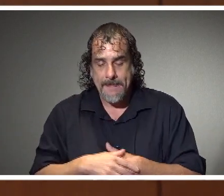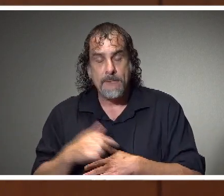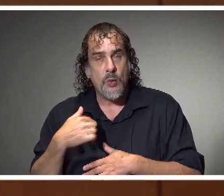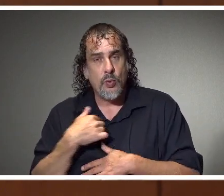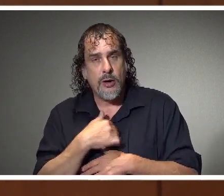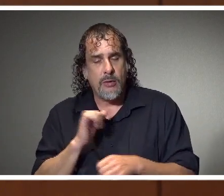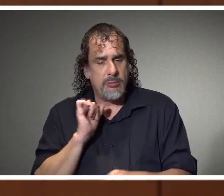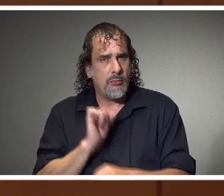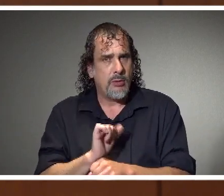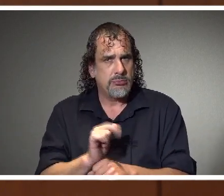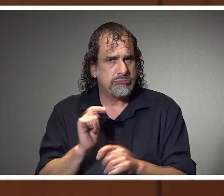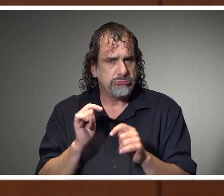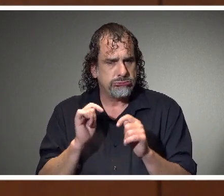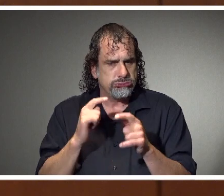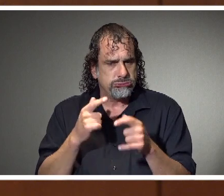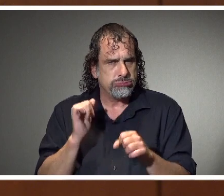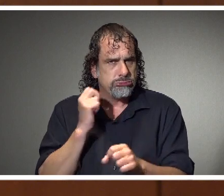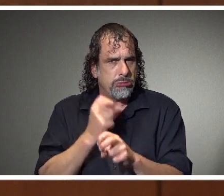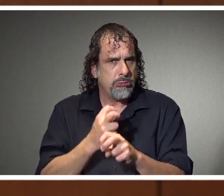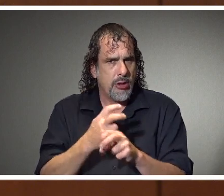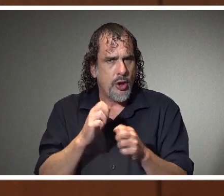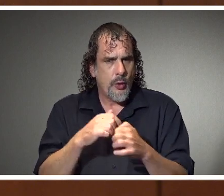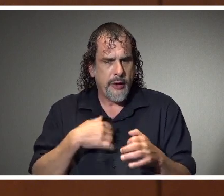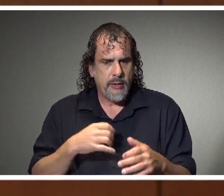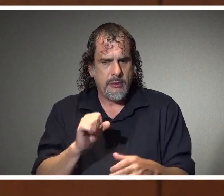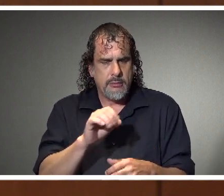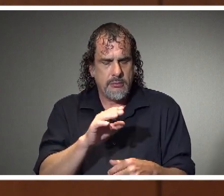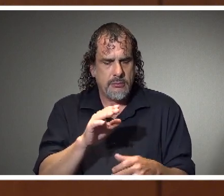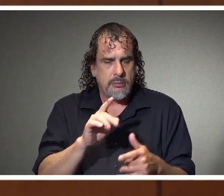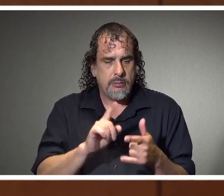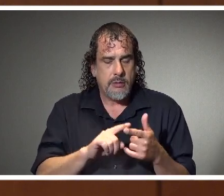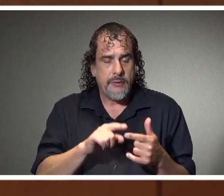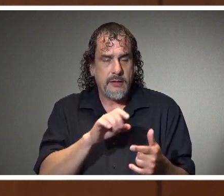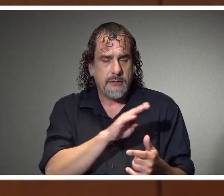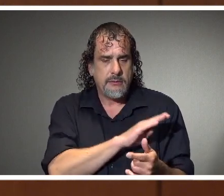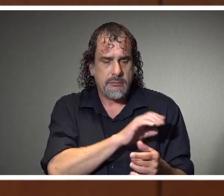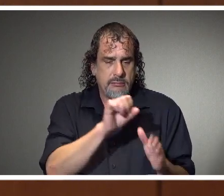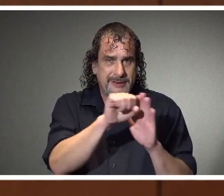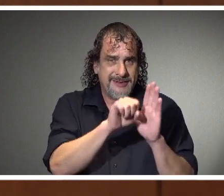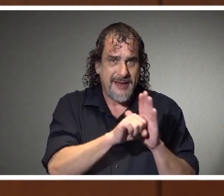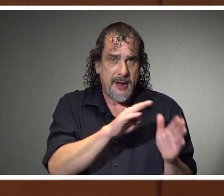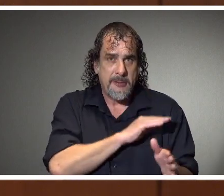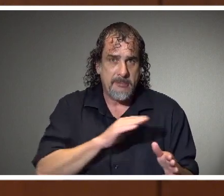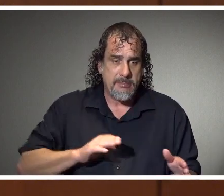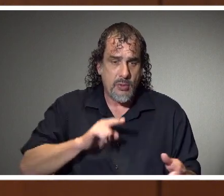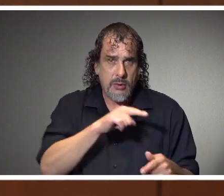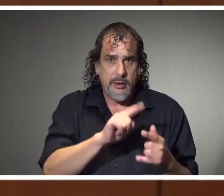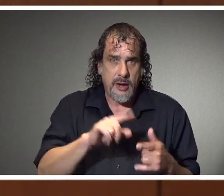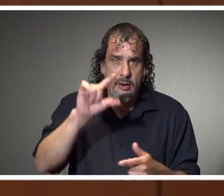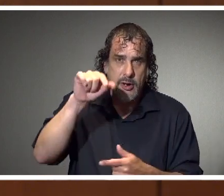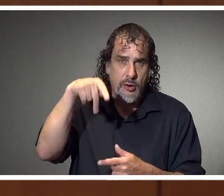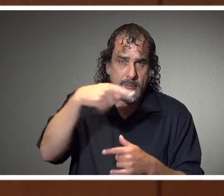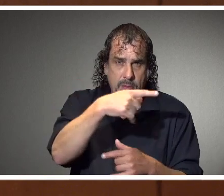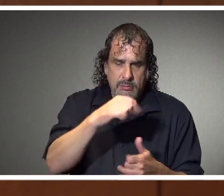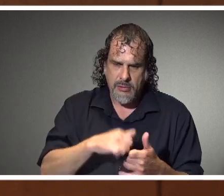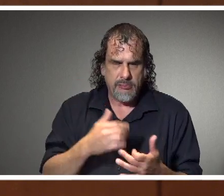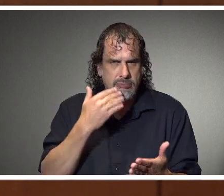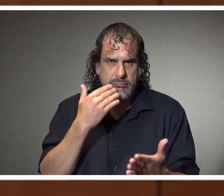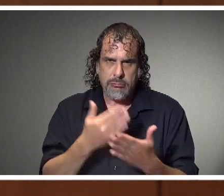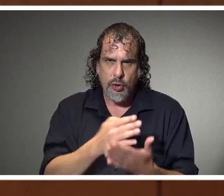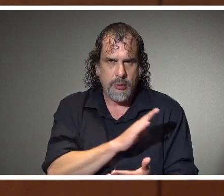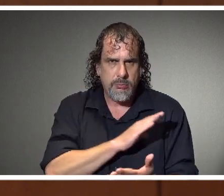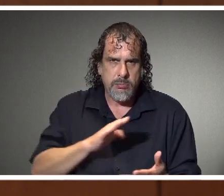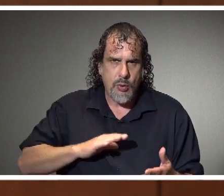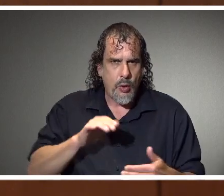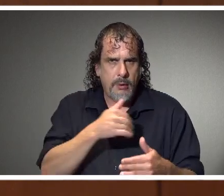work diligently with the board of the state port at Gulfport. We've got some fantastic board members. I